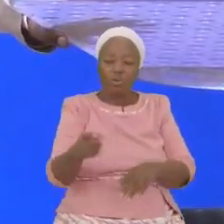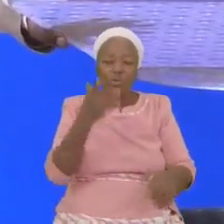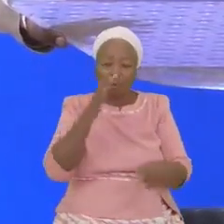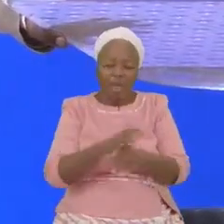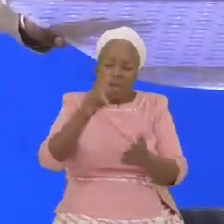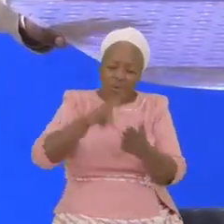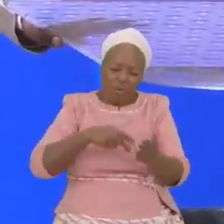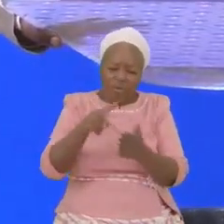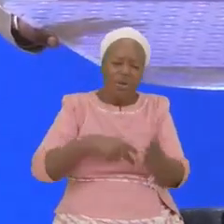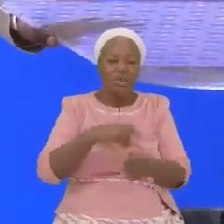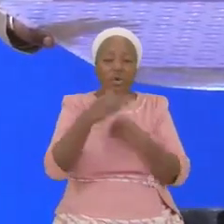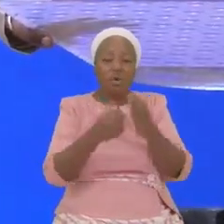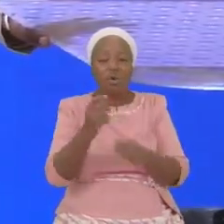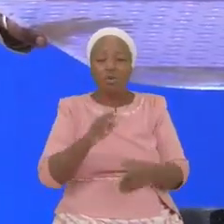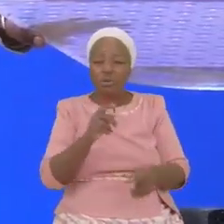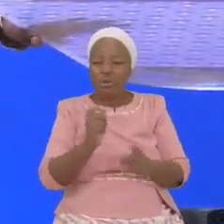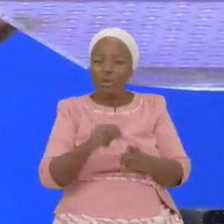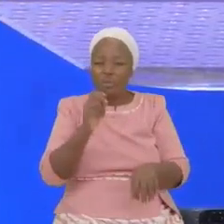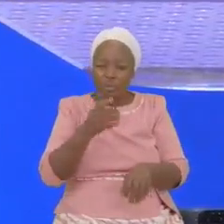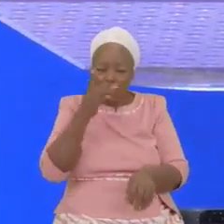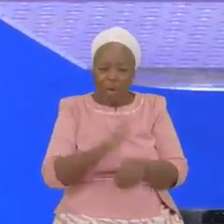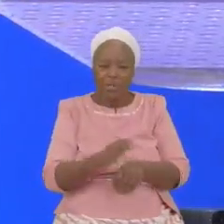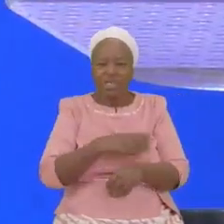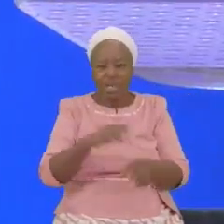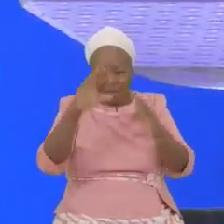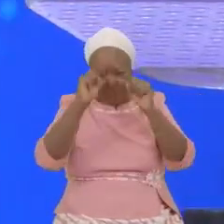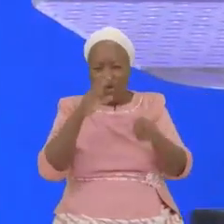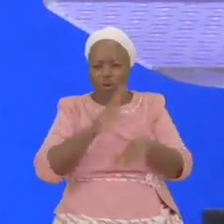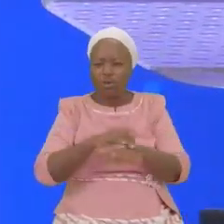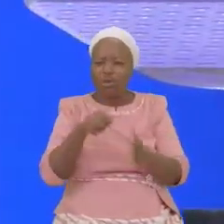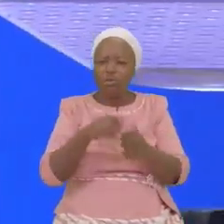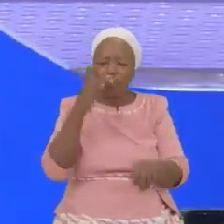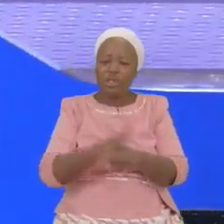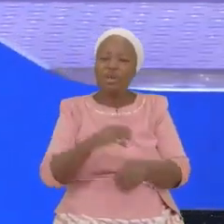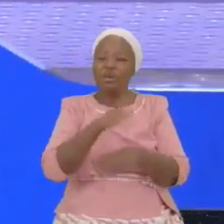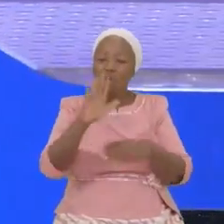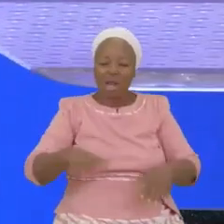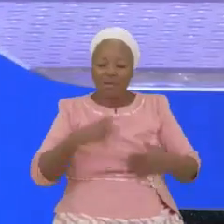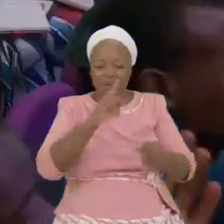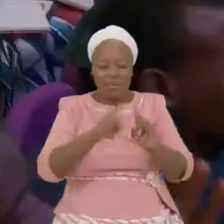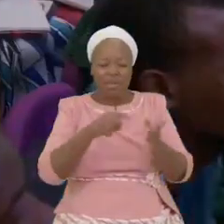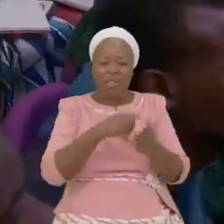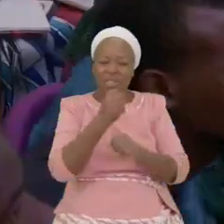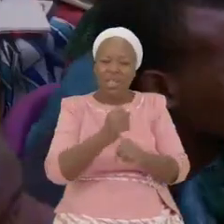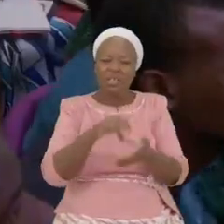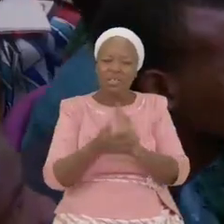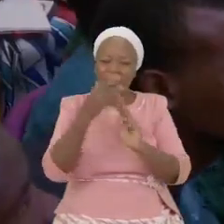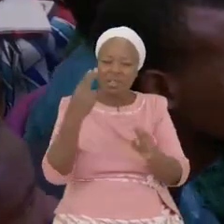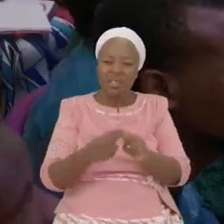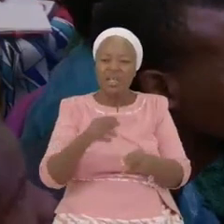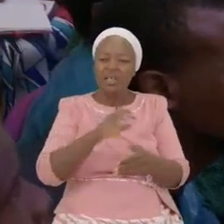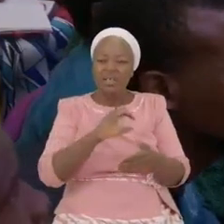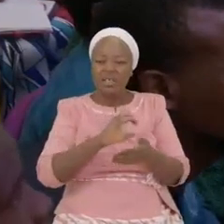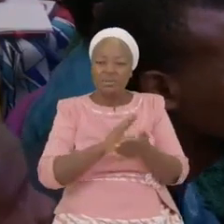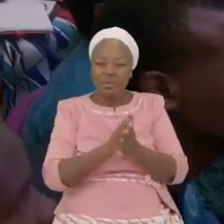those promises. Meditate on those promises. Your life will be different this year in Jesus' name. It says in